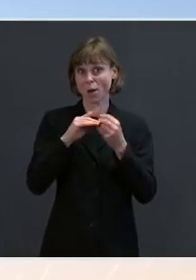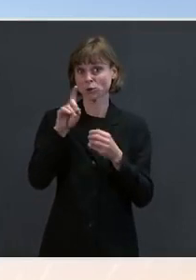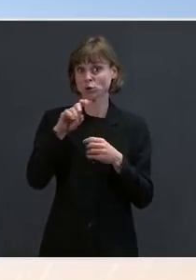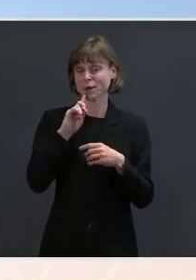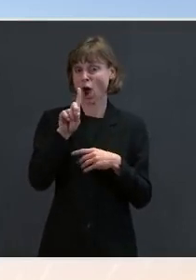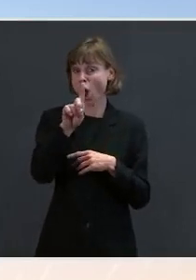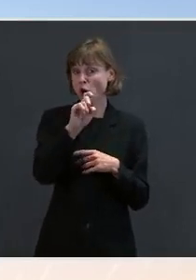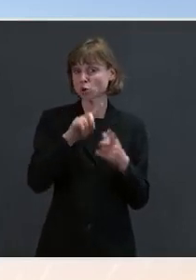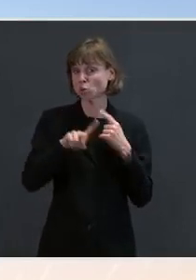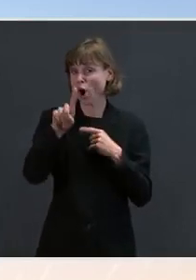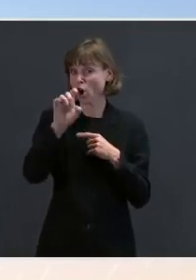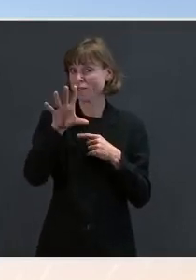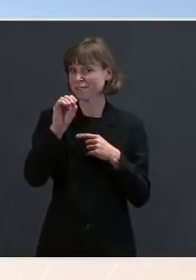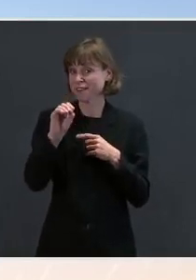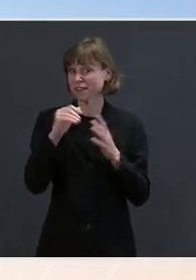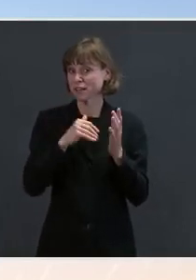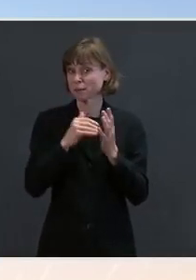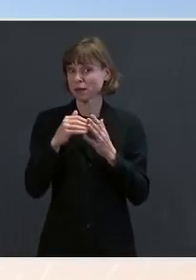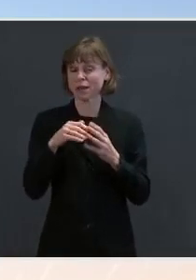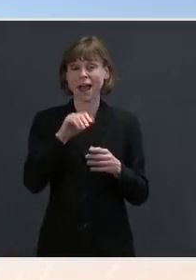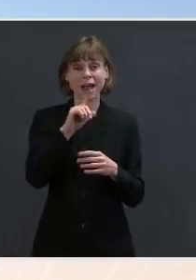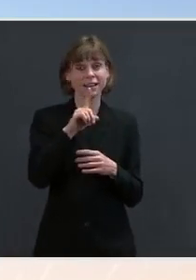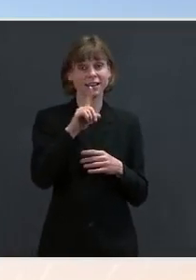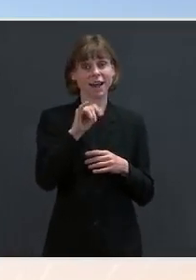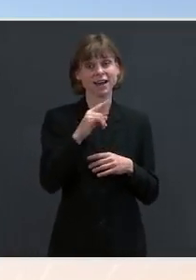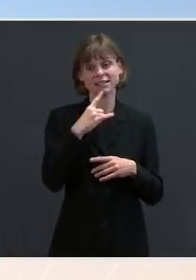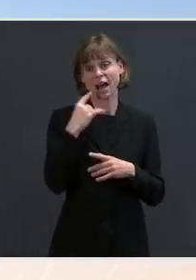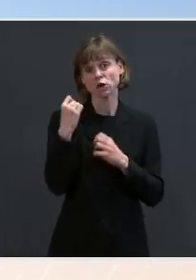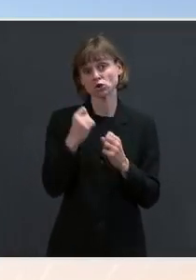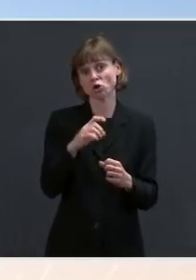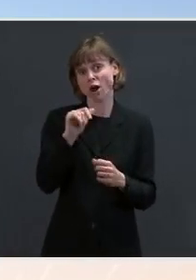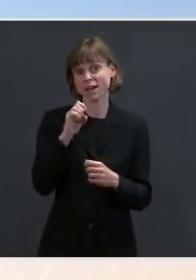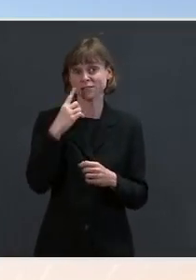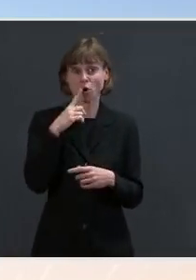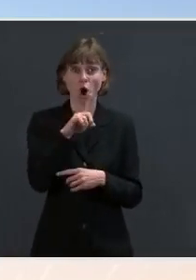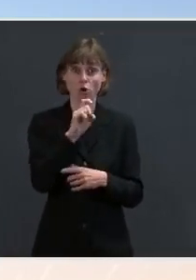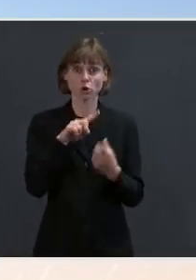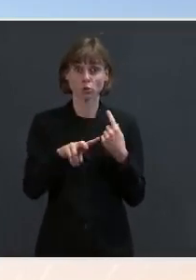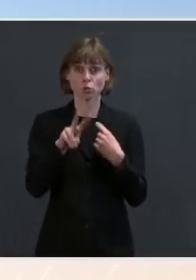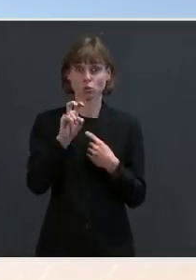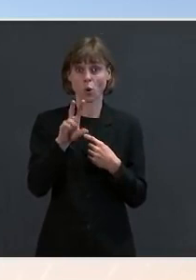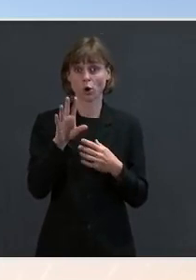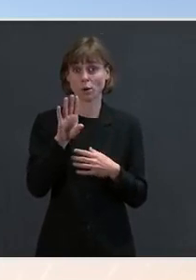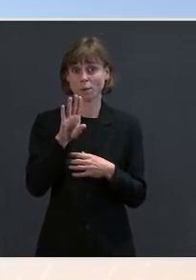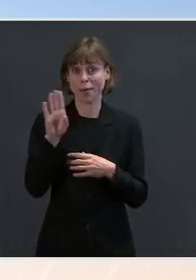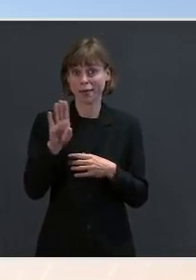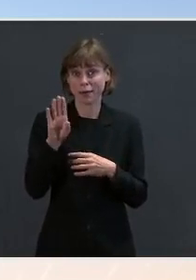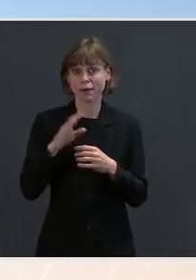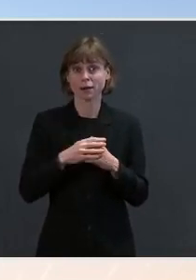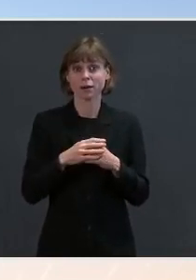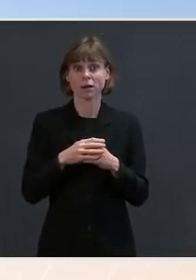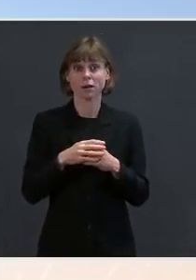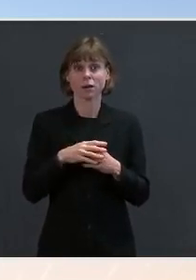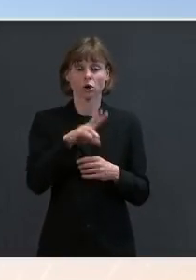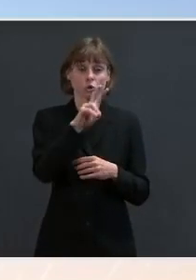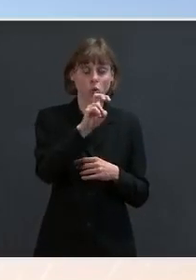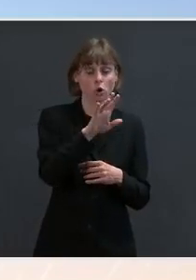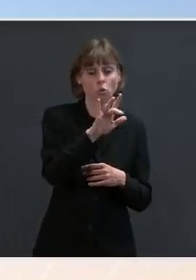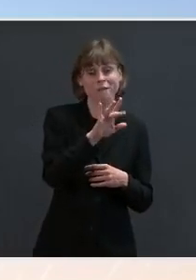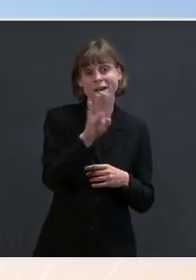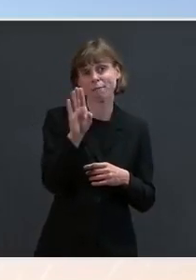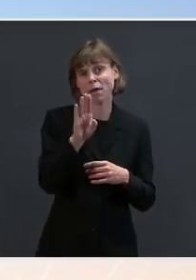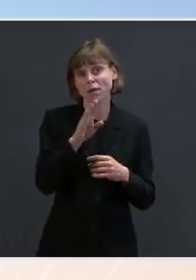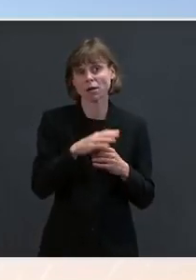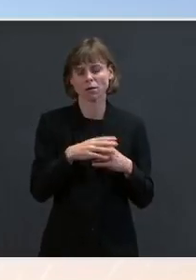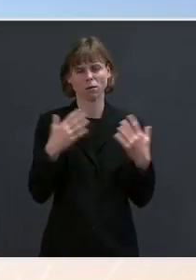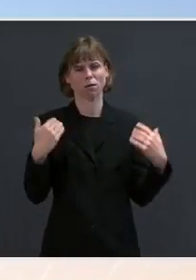$150 billion. AEI says strong case for $100 to $200 billion. Center on Budget and Policy Priorities says $225 billion.